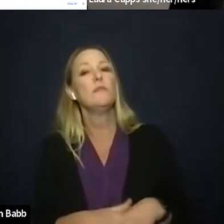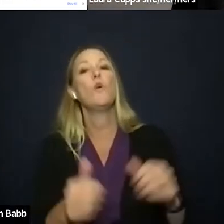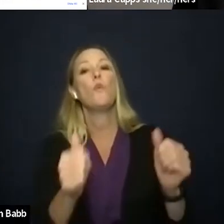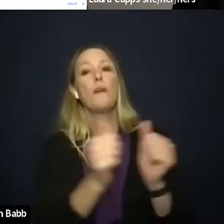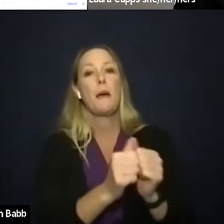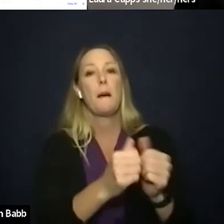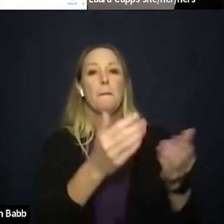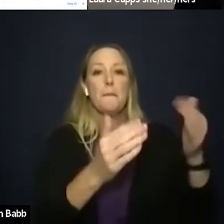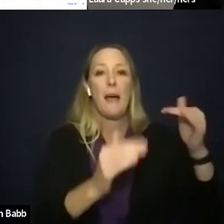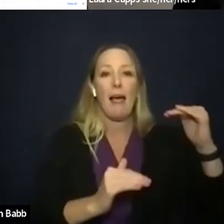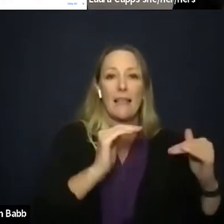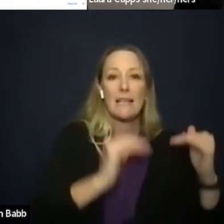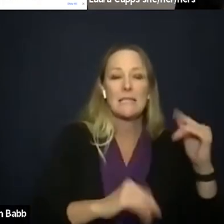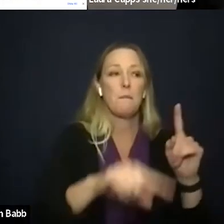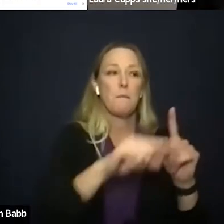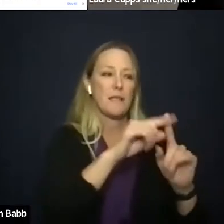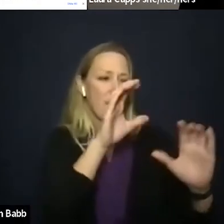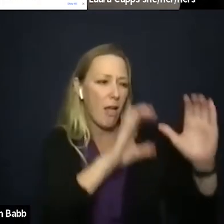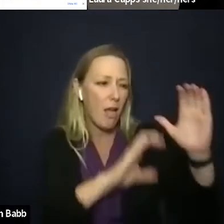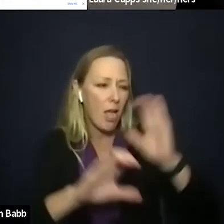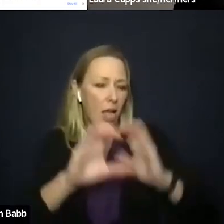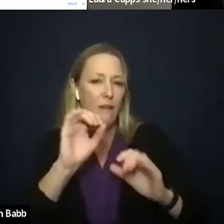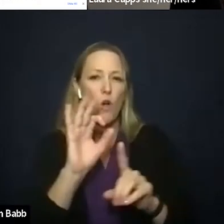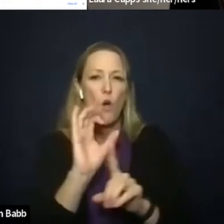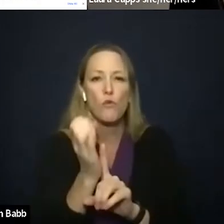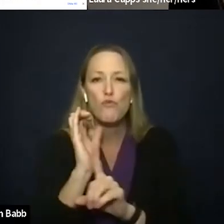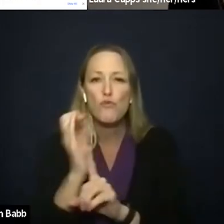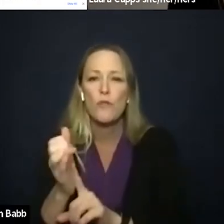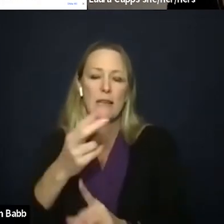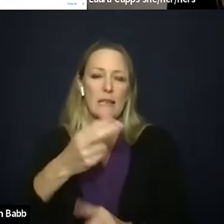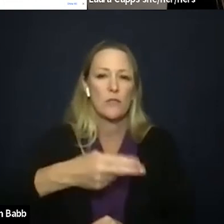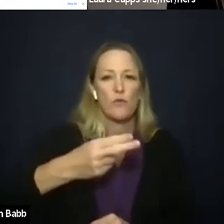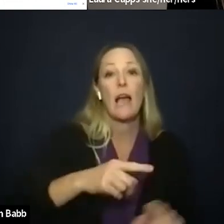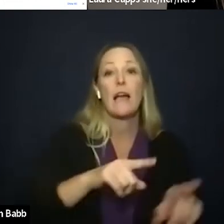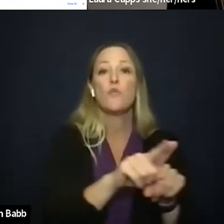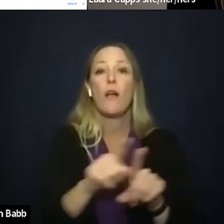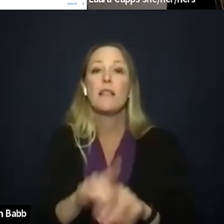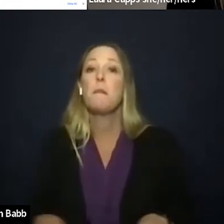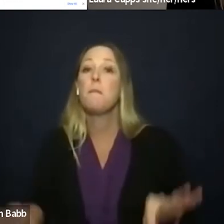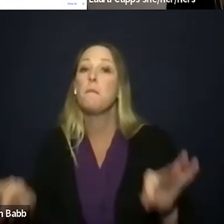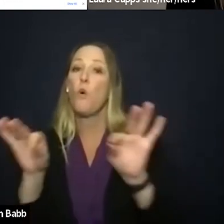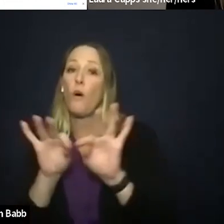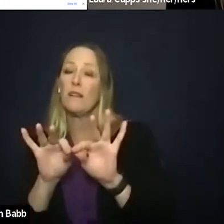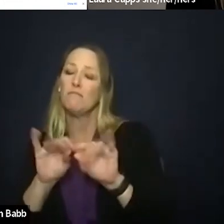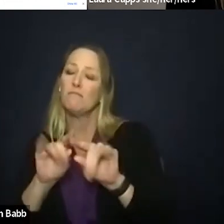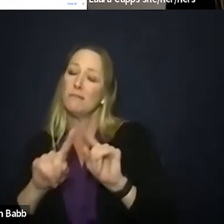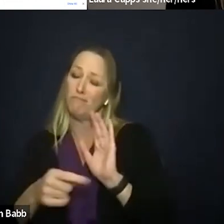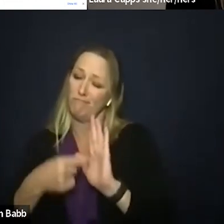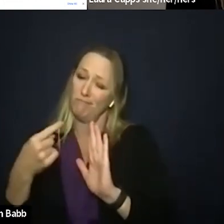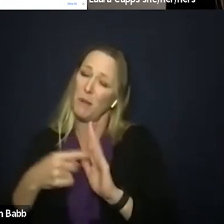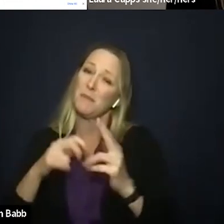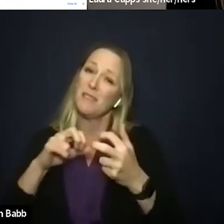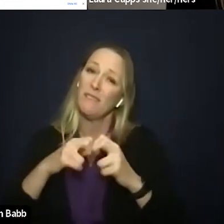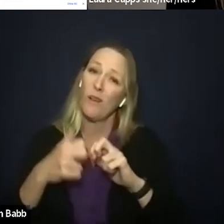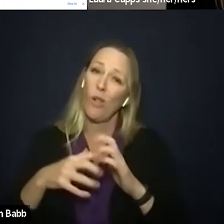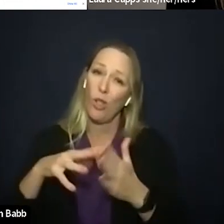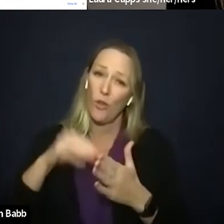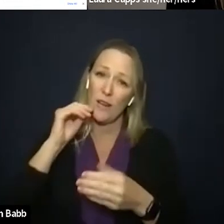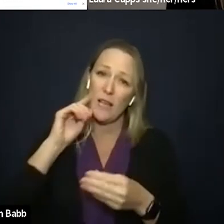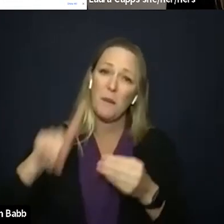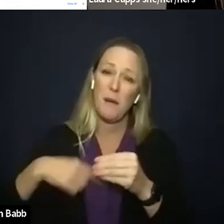positive exploration of culture and history as well as the important but sometimes difficult learning about the struggles of black